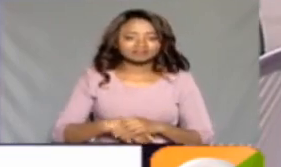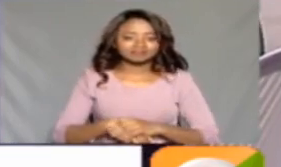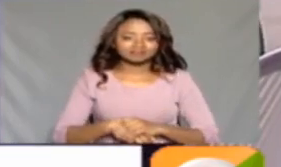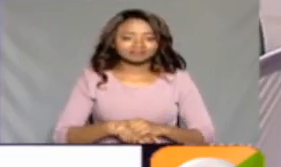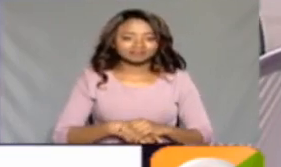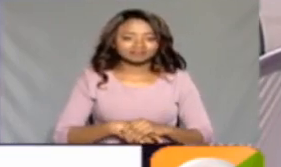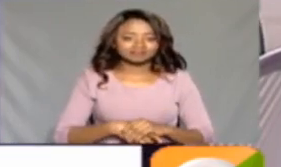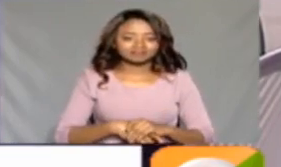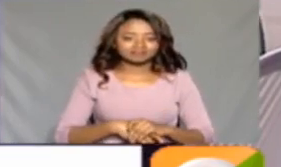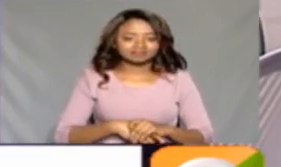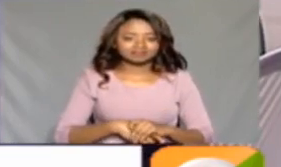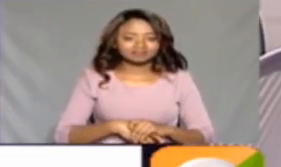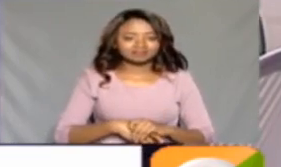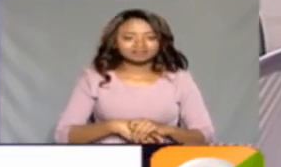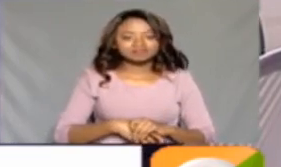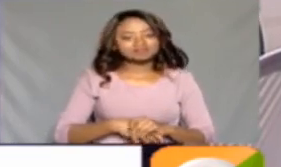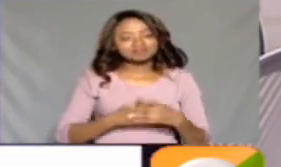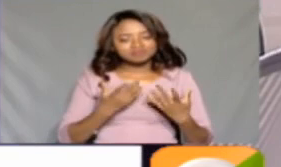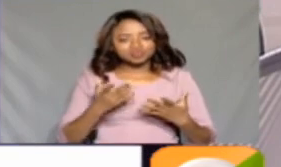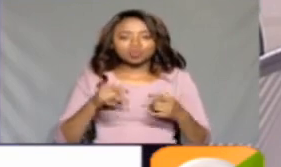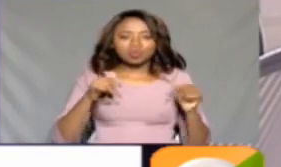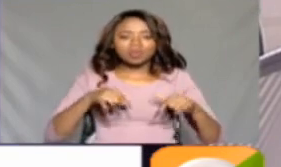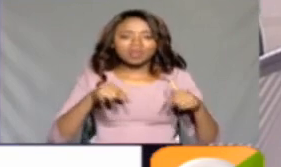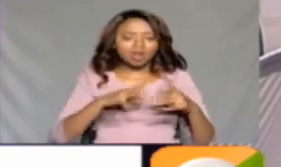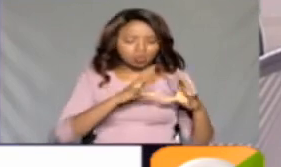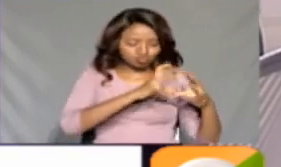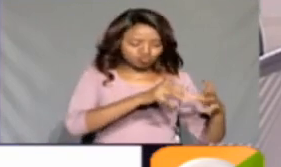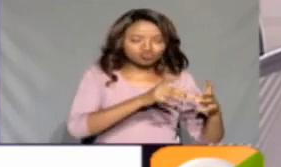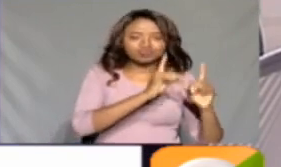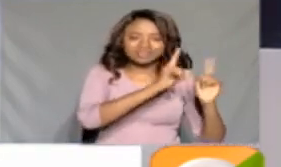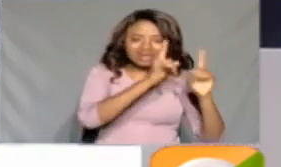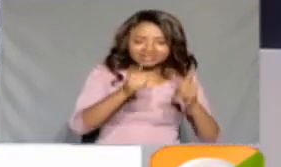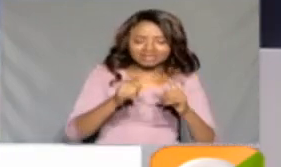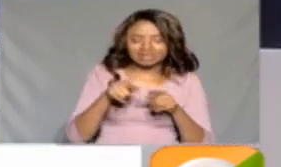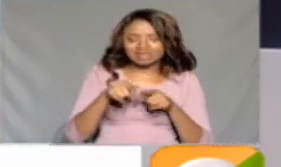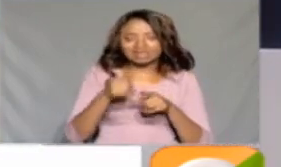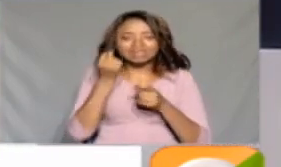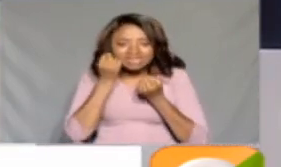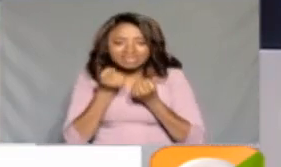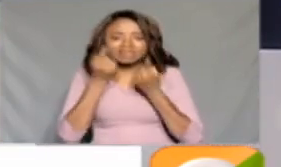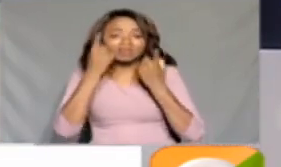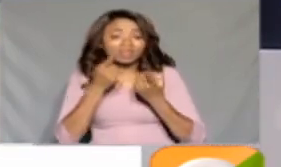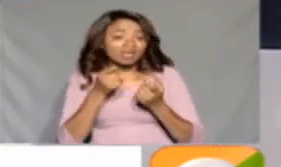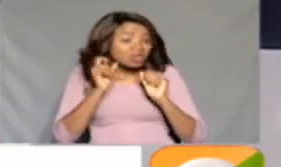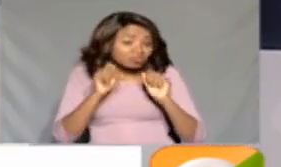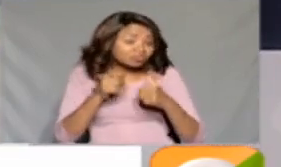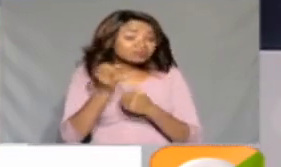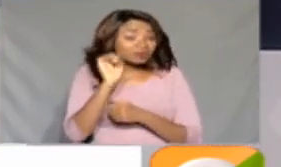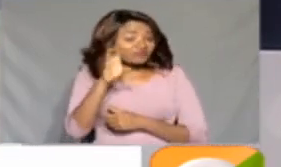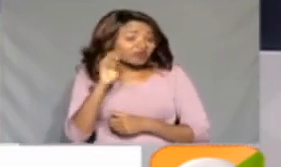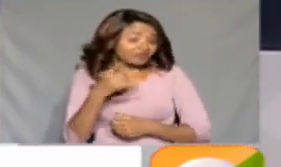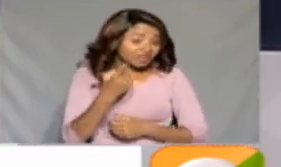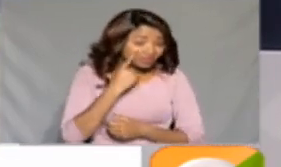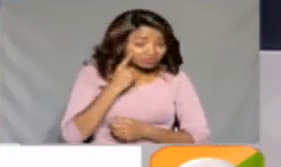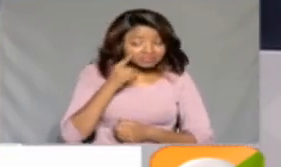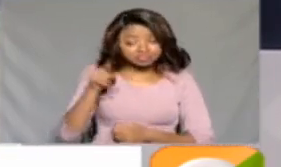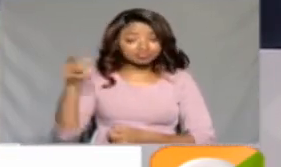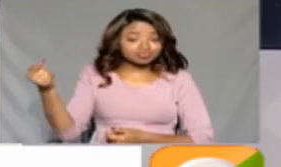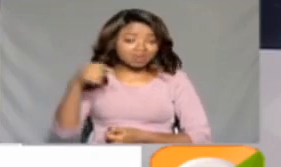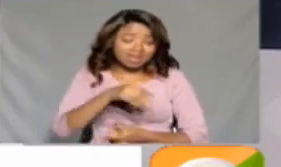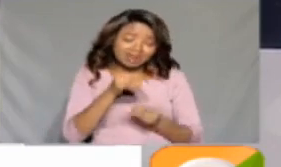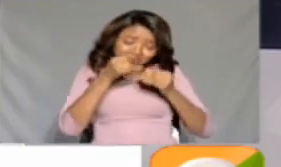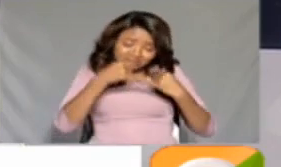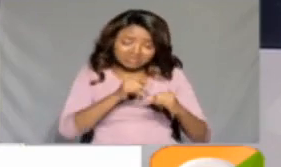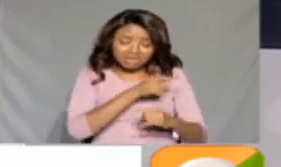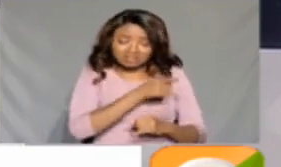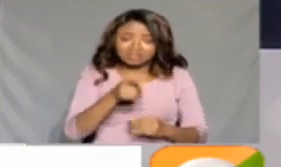and health of Jubilee Party right now with the Tanga Tanga, Kieleweke? Are we going to see at some point you trying to